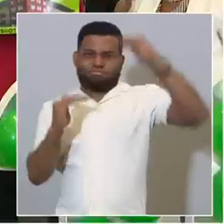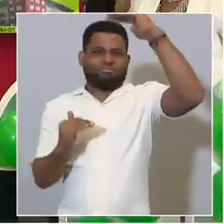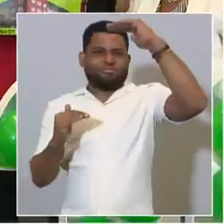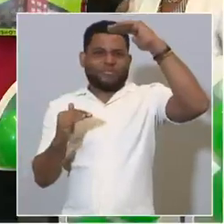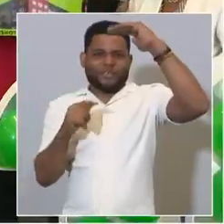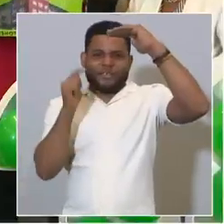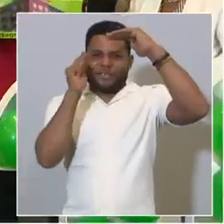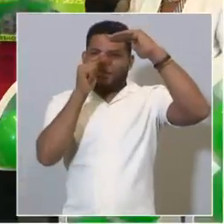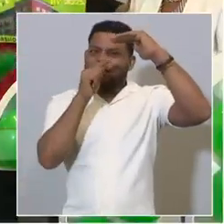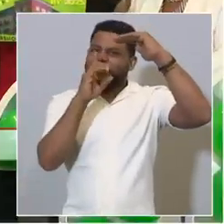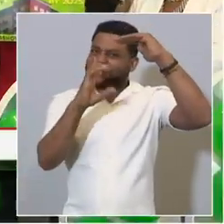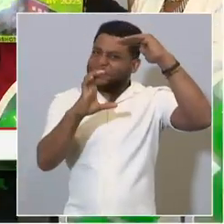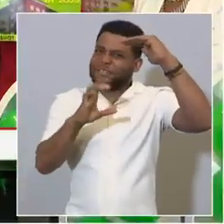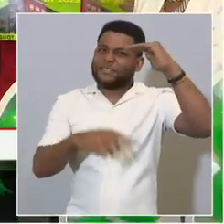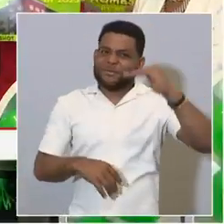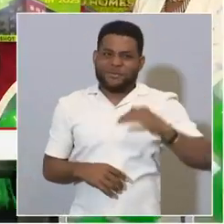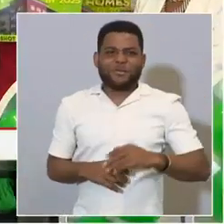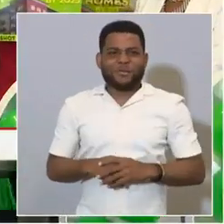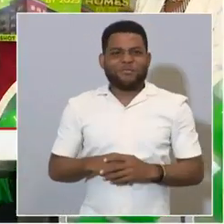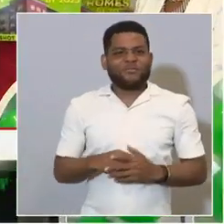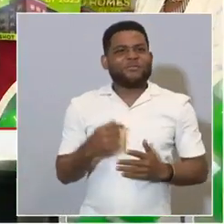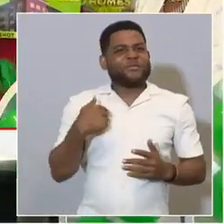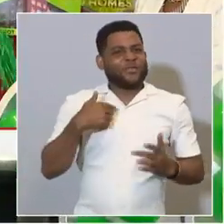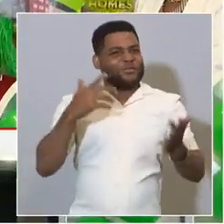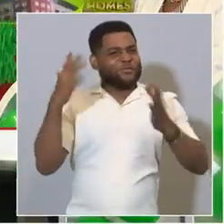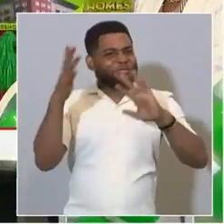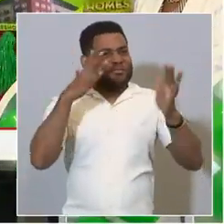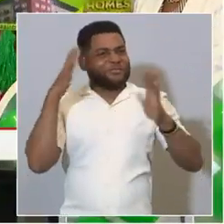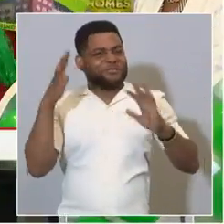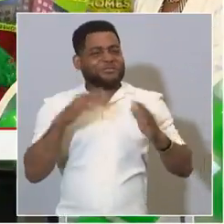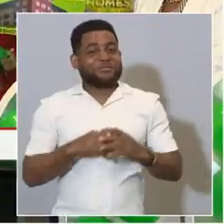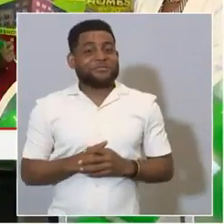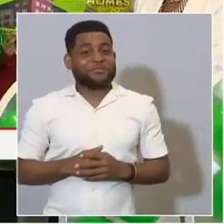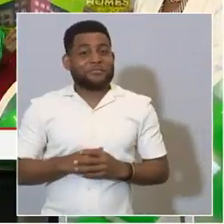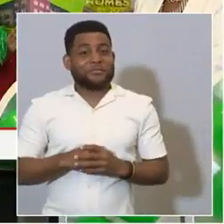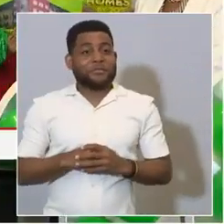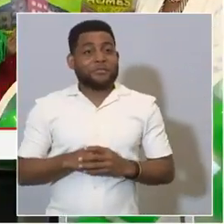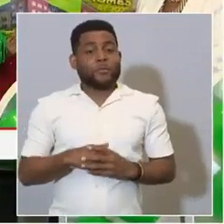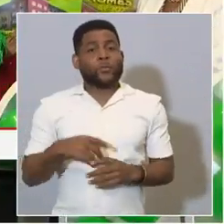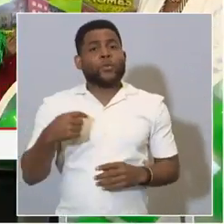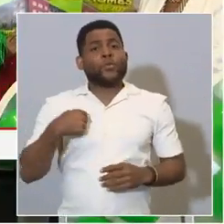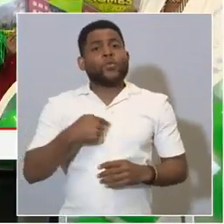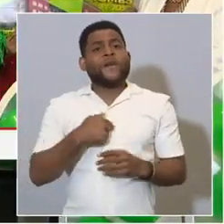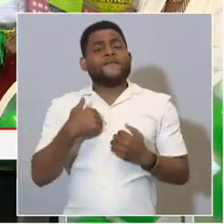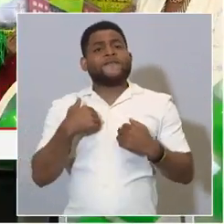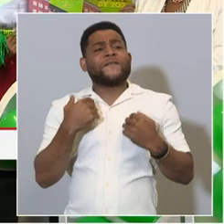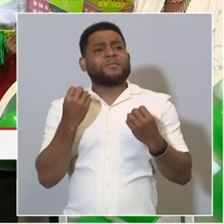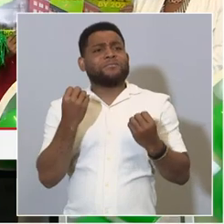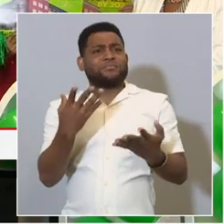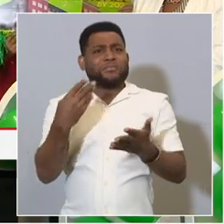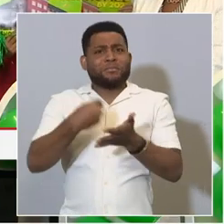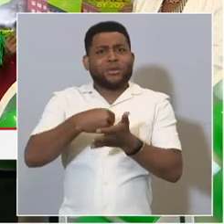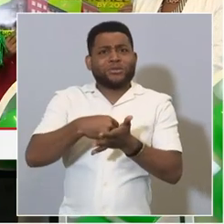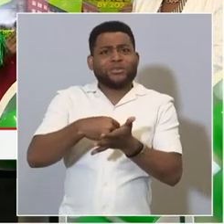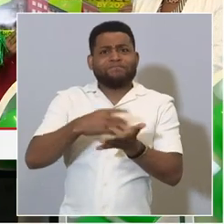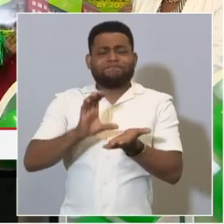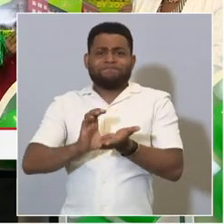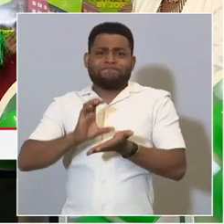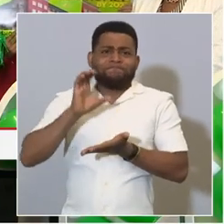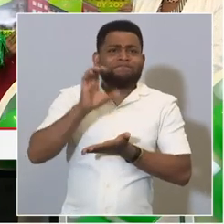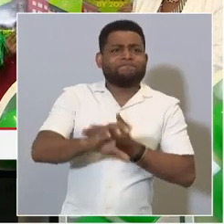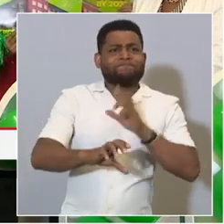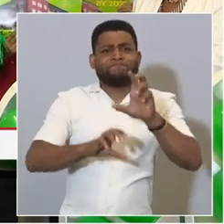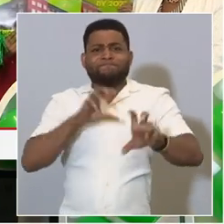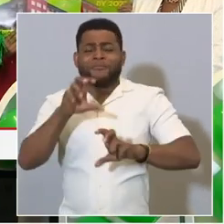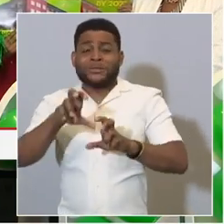We've invested more than $1.3 billion into the Housing Production Trust Fund, and 36,000 units have been developed in the district. We've